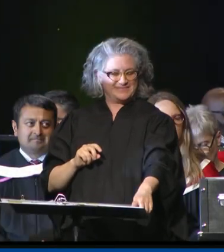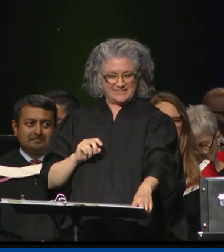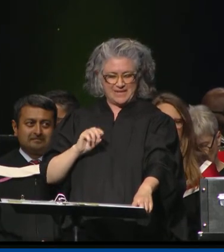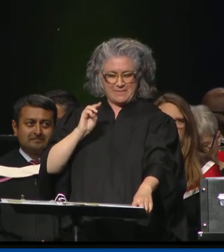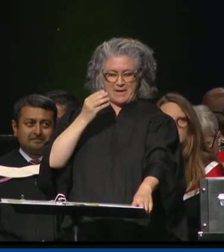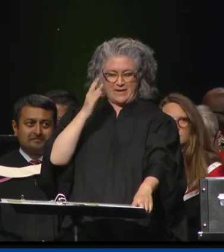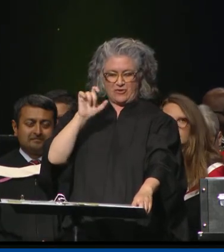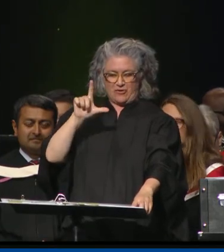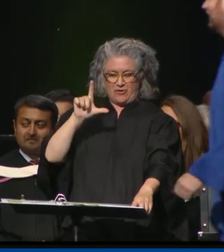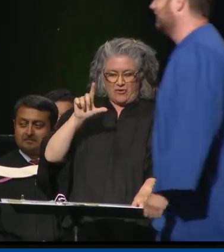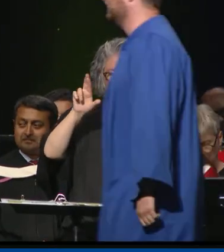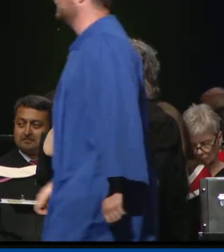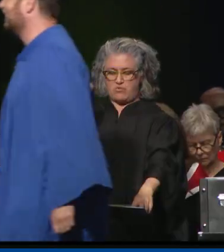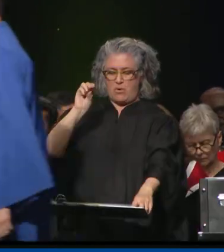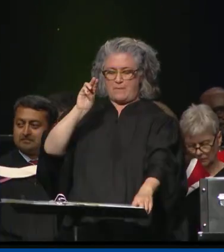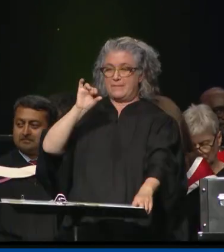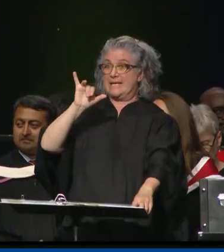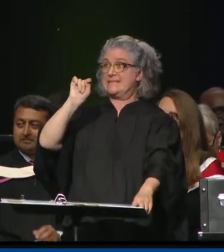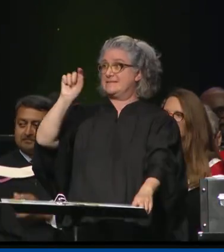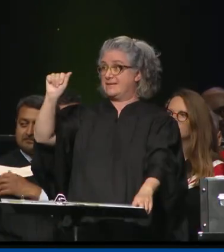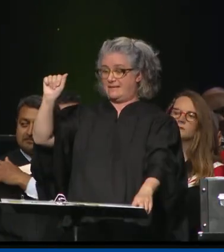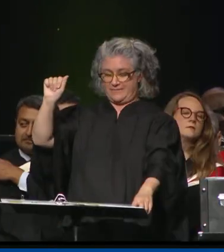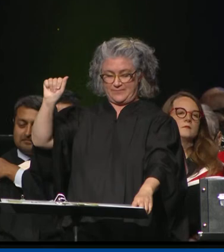Michael Romita.